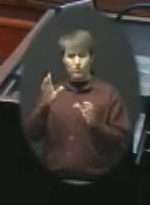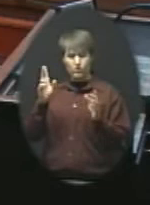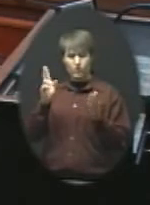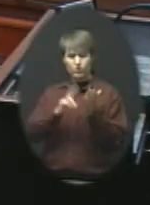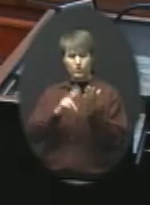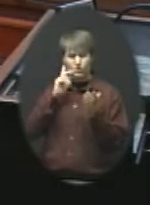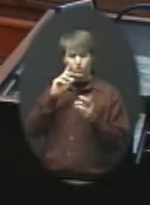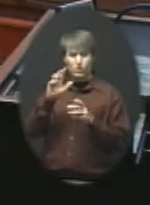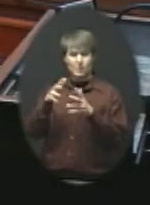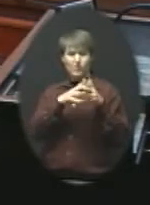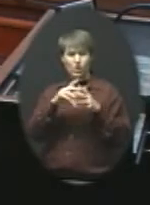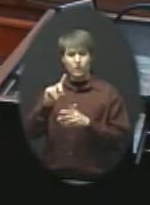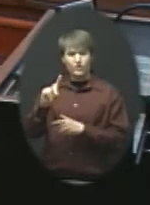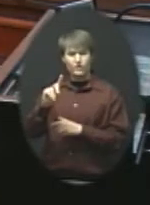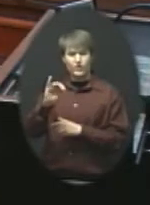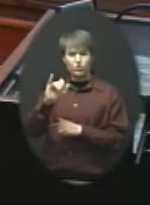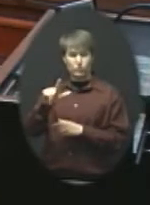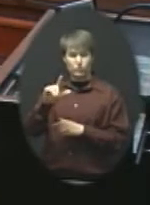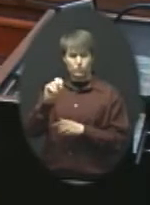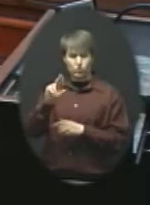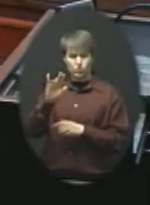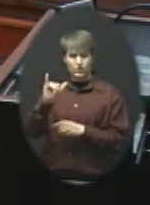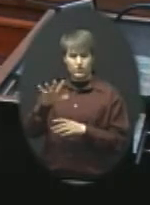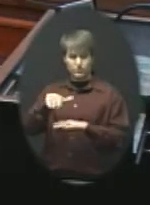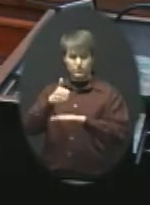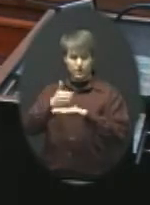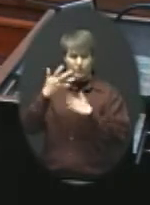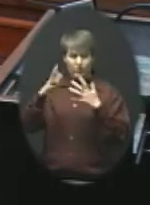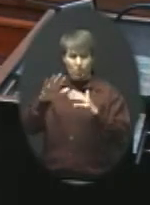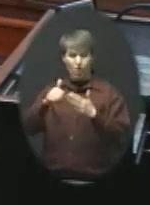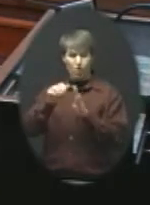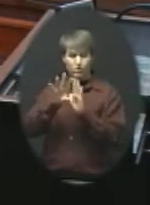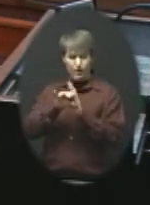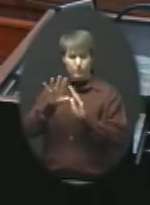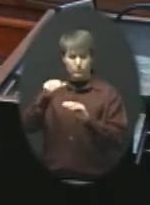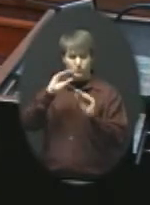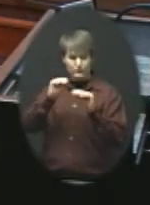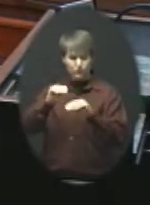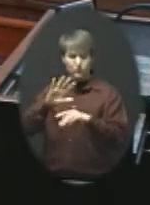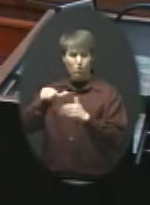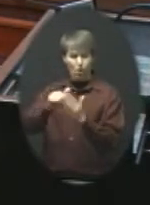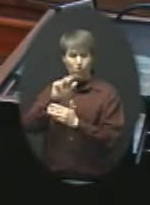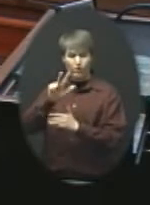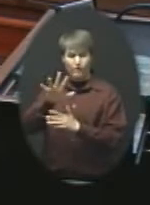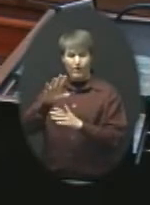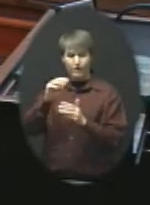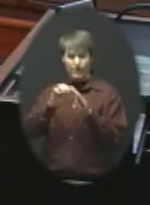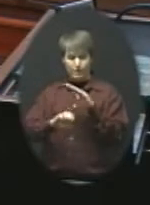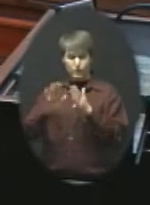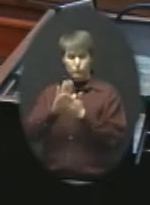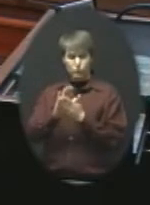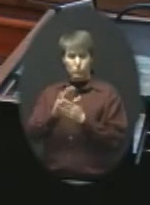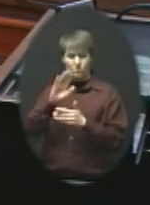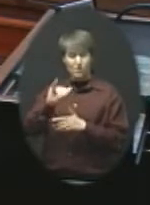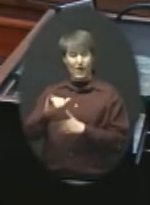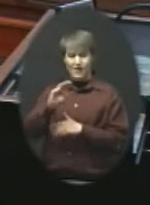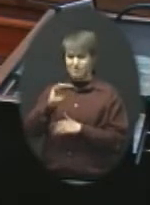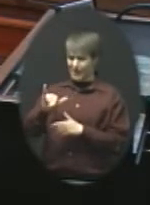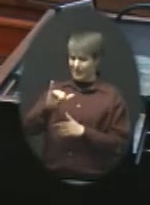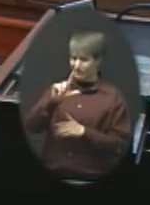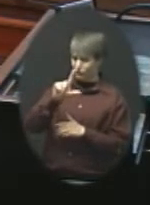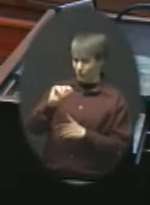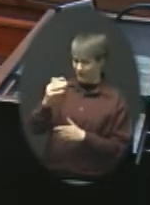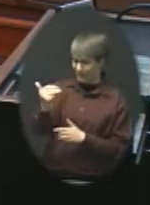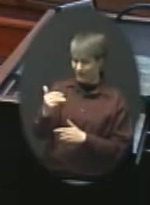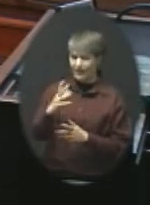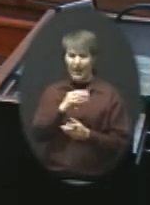Digital Security to complete all camera installations at all 35 elementary schools by May of 2015